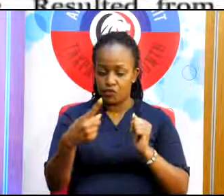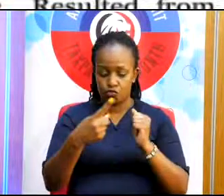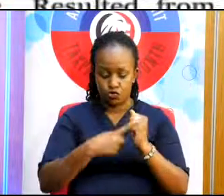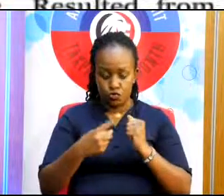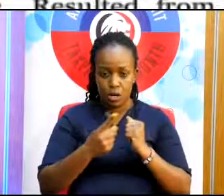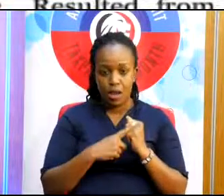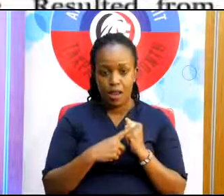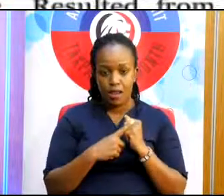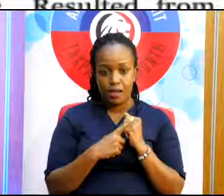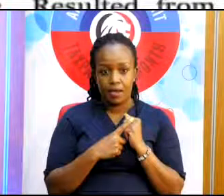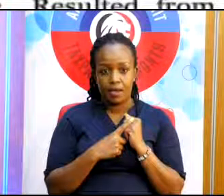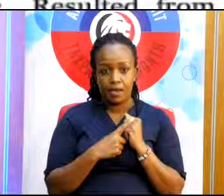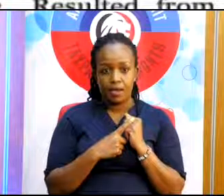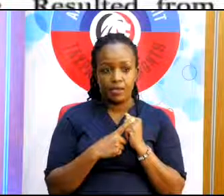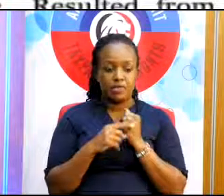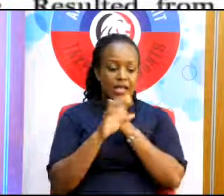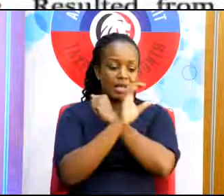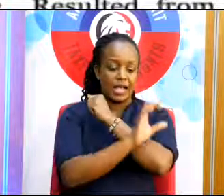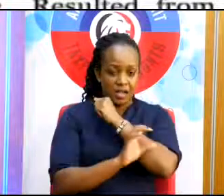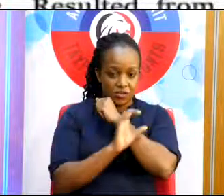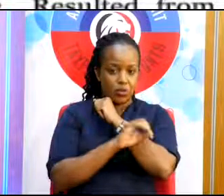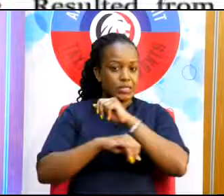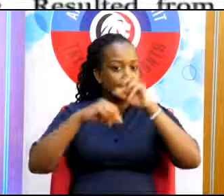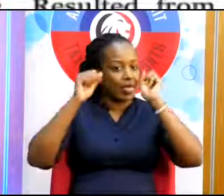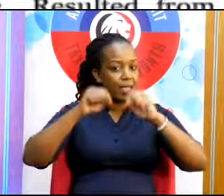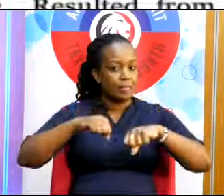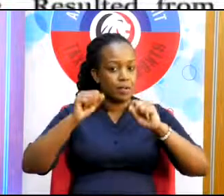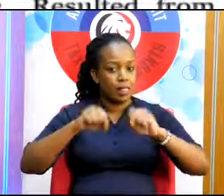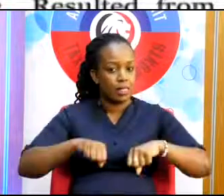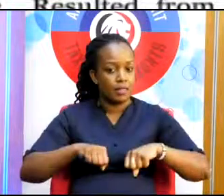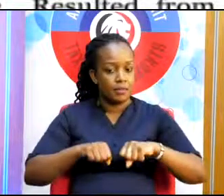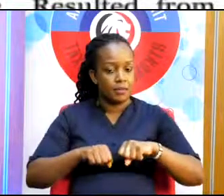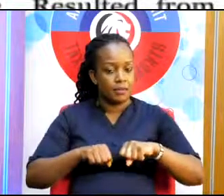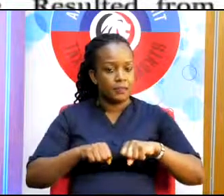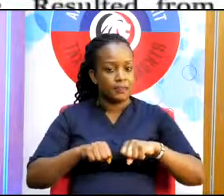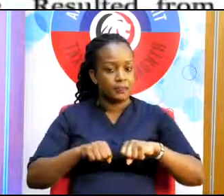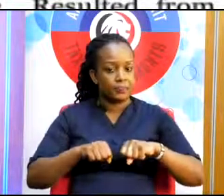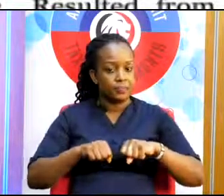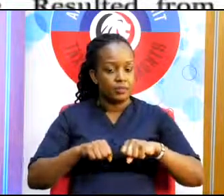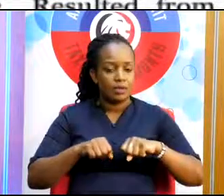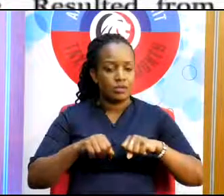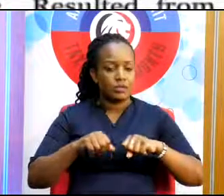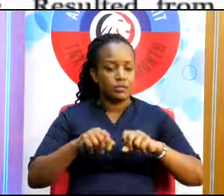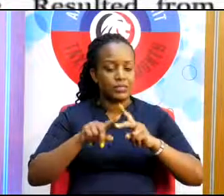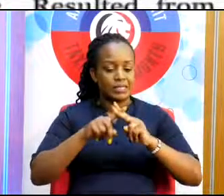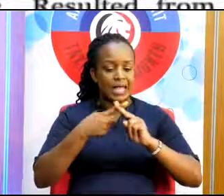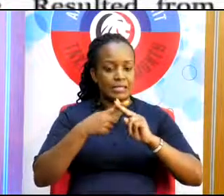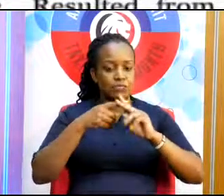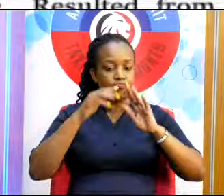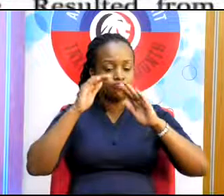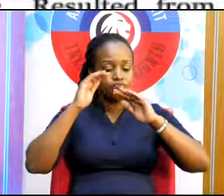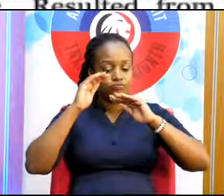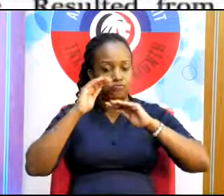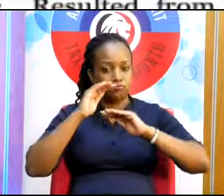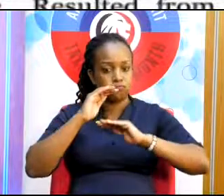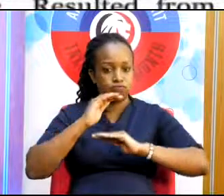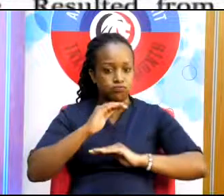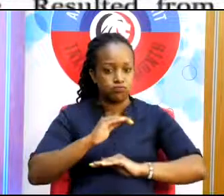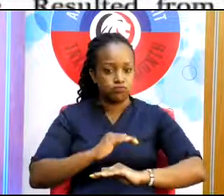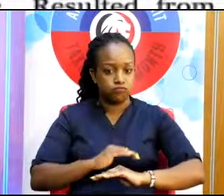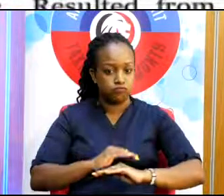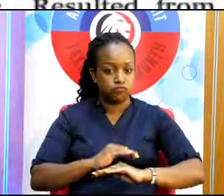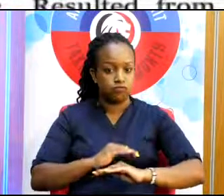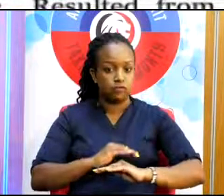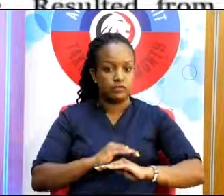and our country was able to start relaxing the